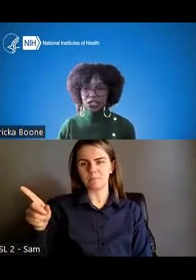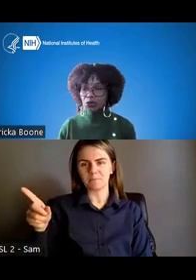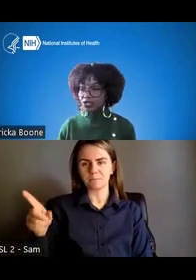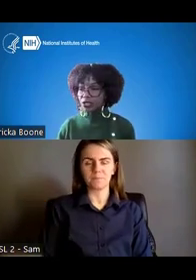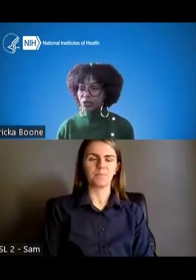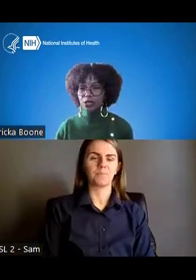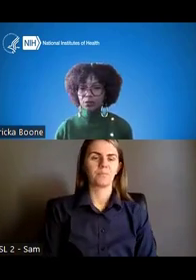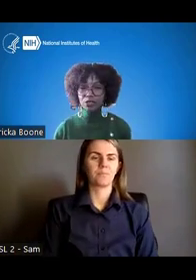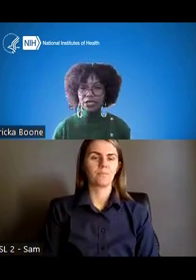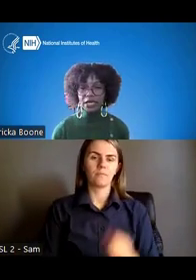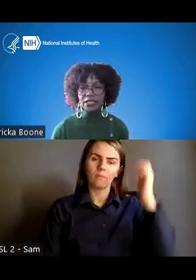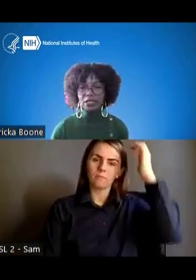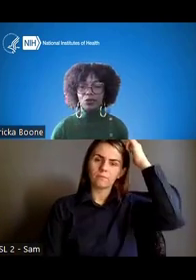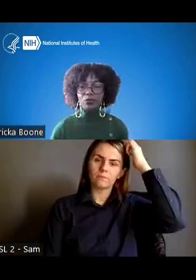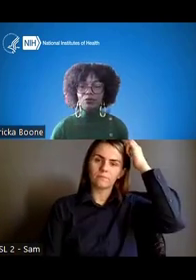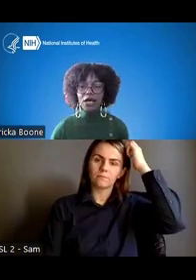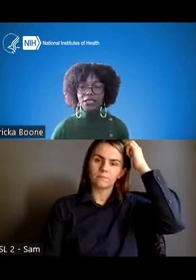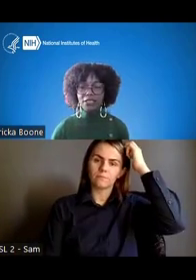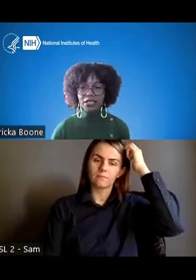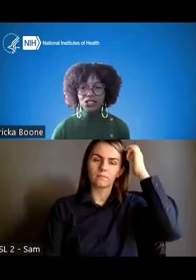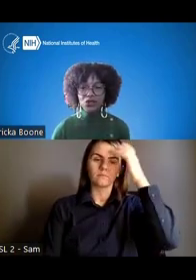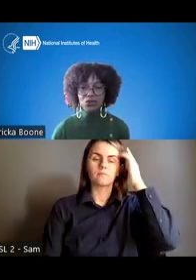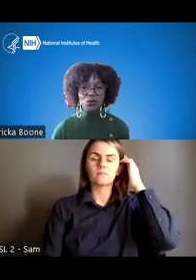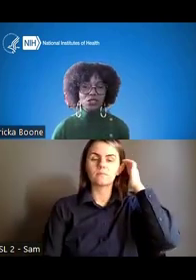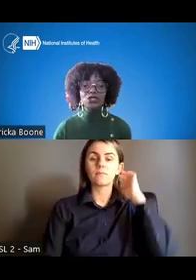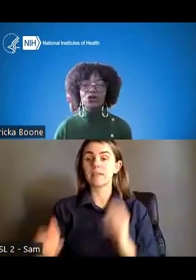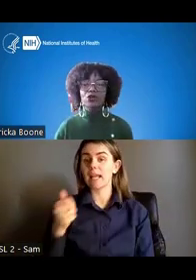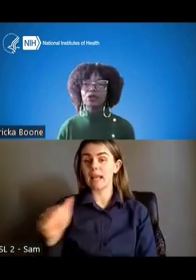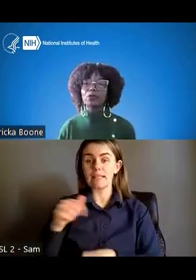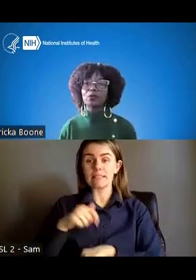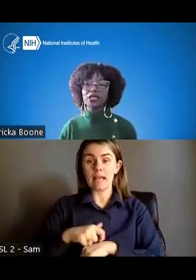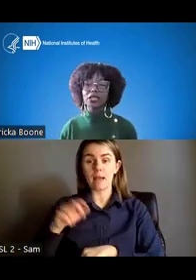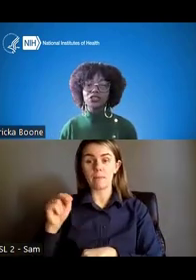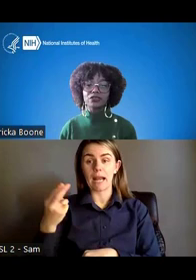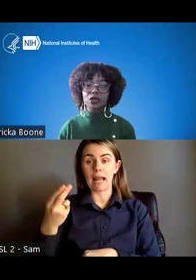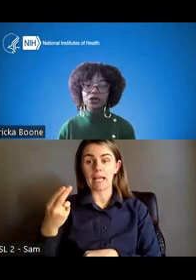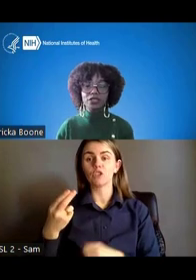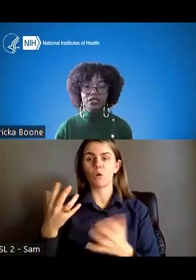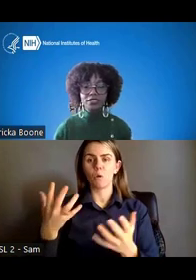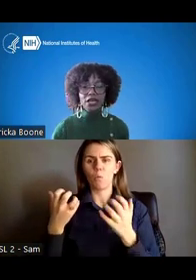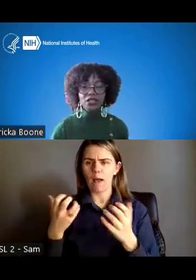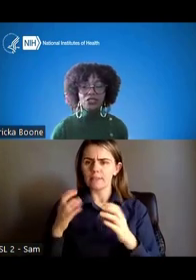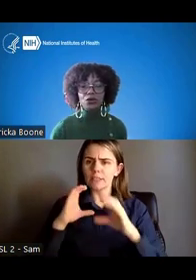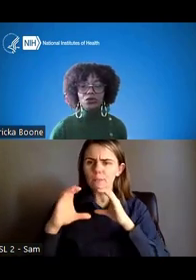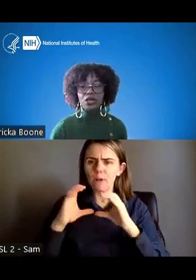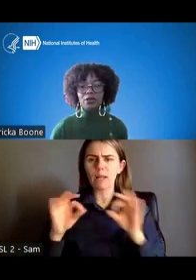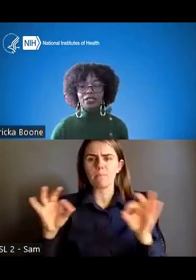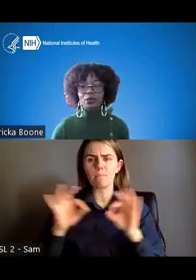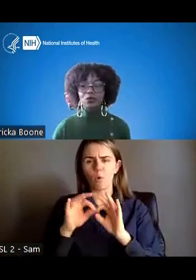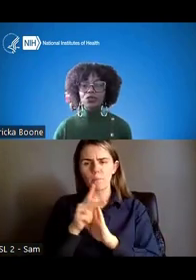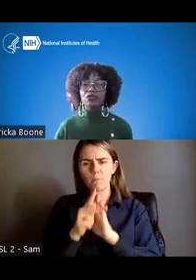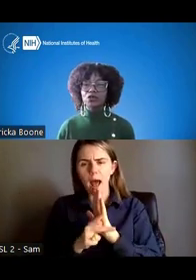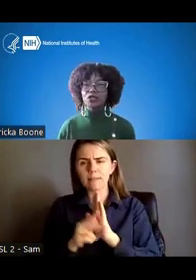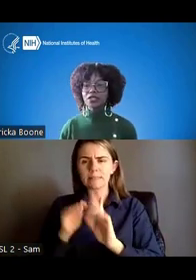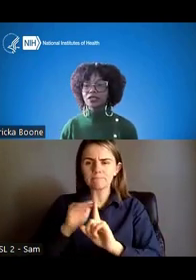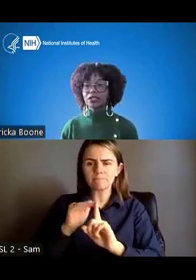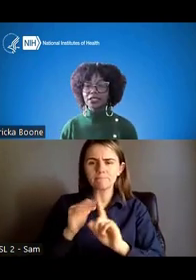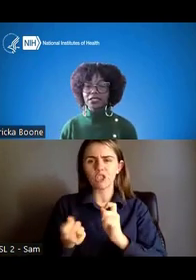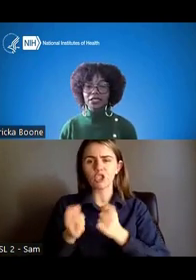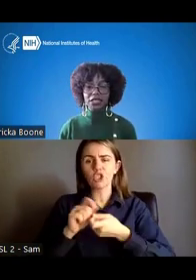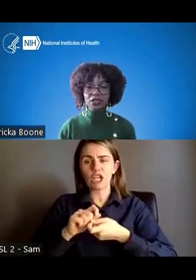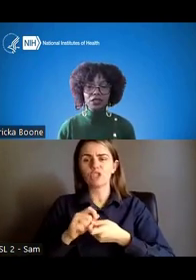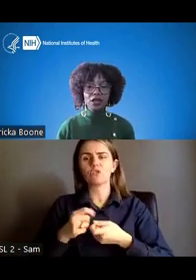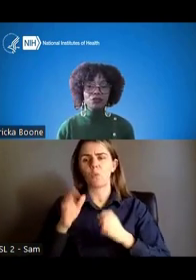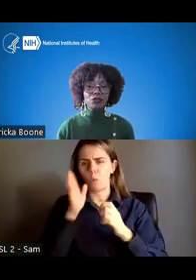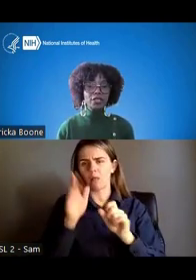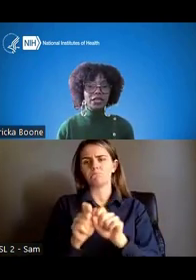Anytime the NIH wants to communicate important policy issues, we do so via publication of notices. So some examples of notices are